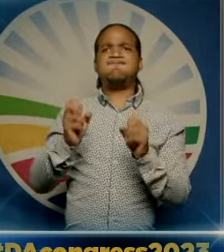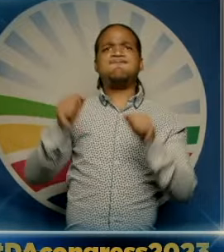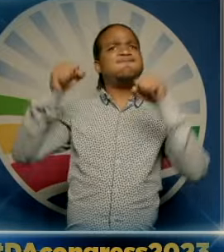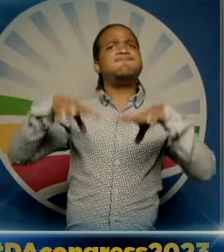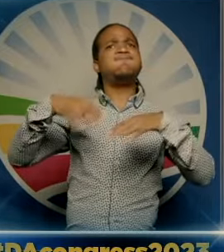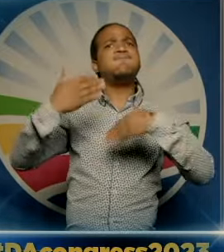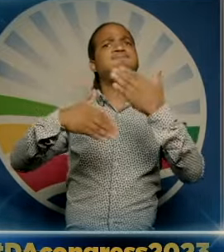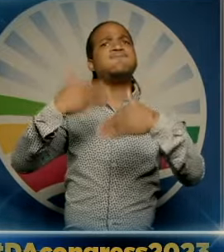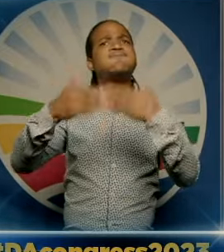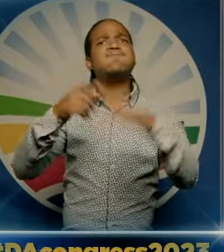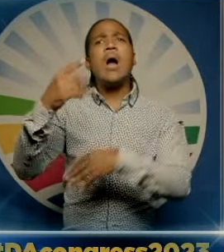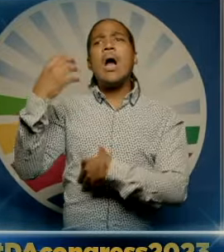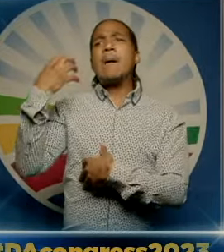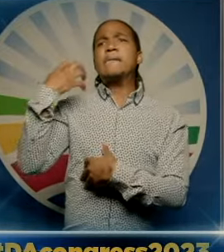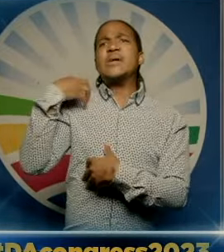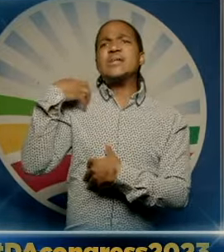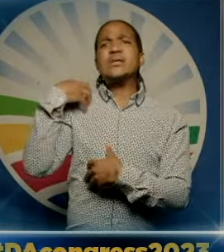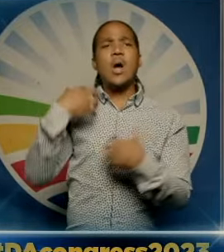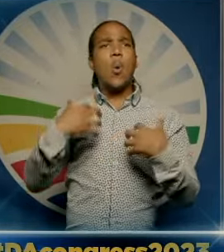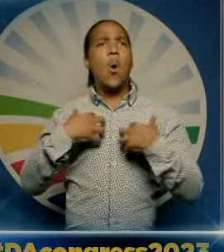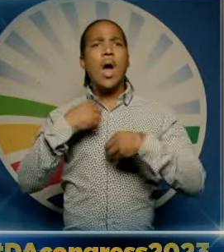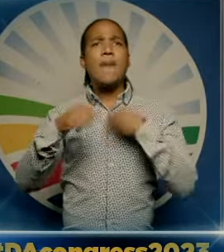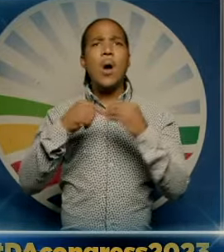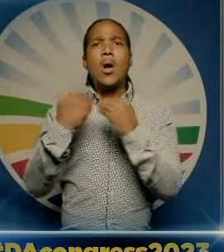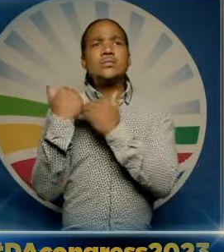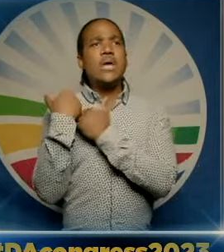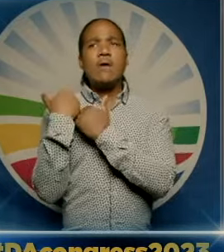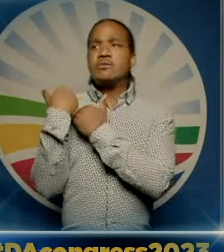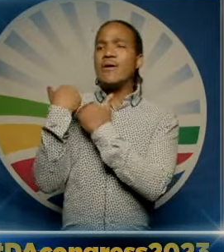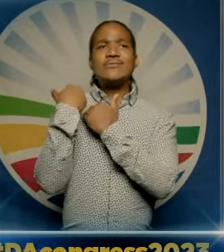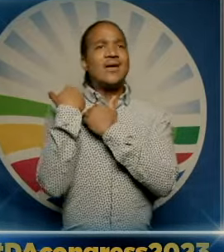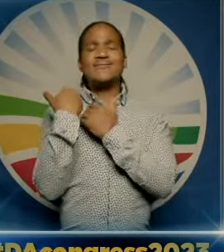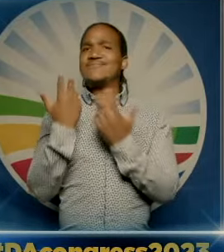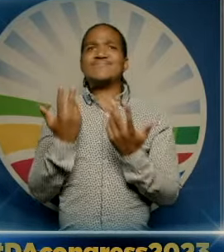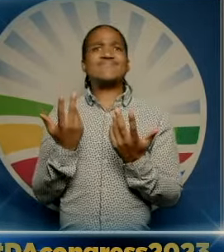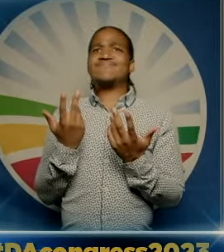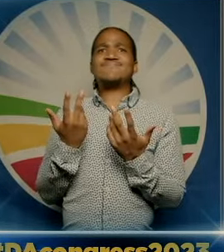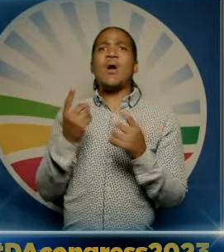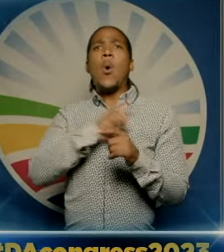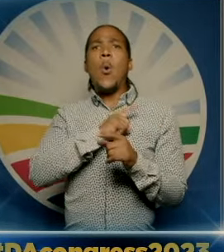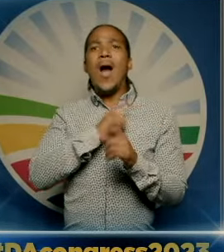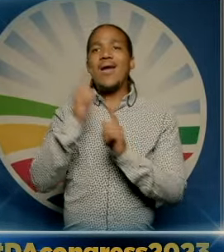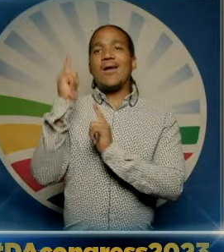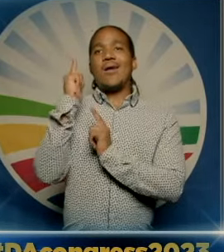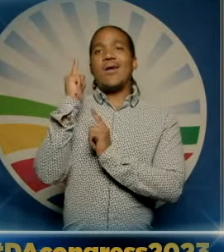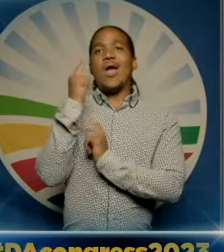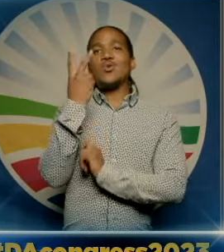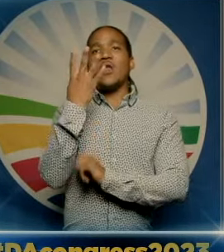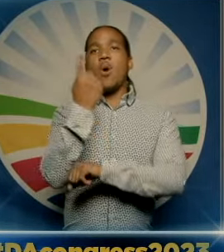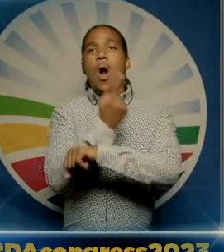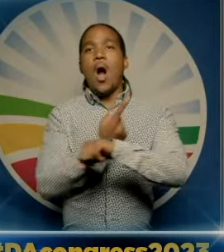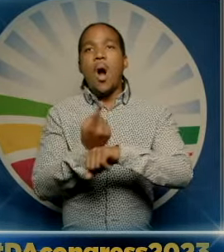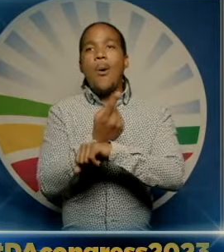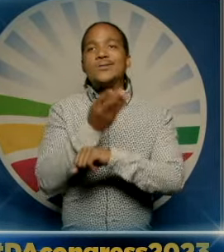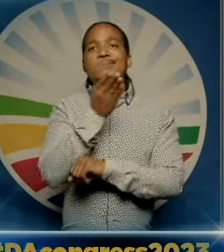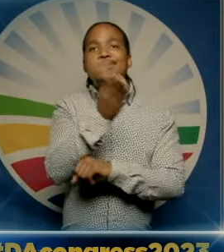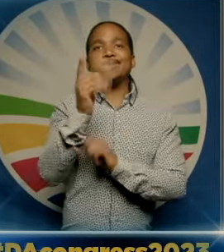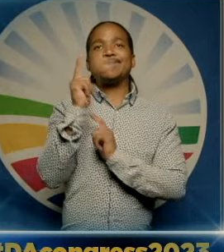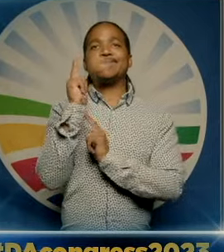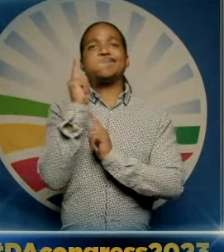to worry about their safety every night like you and I, because they are guarded 24 hours a day